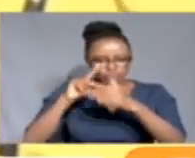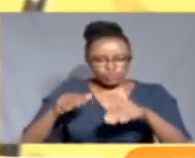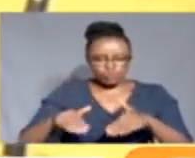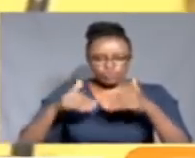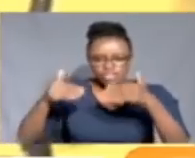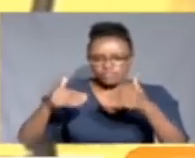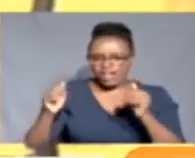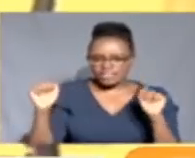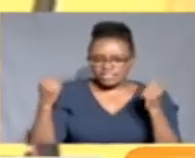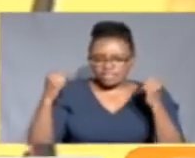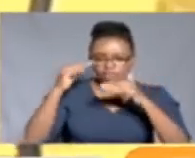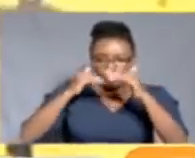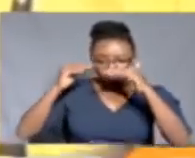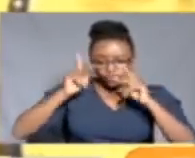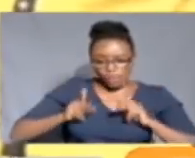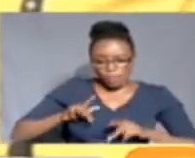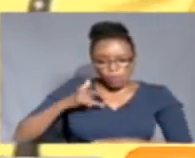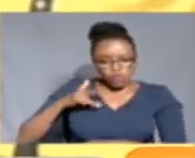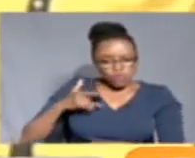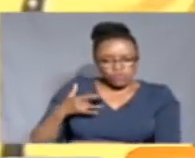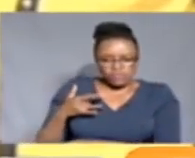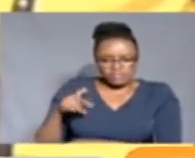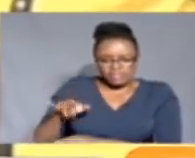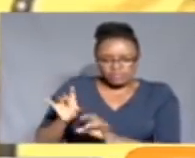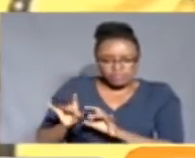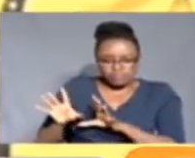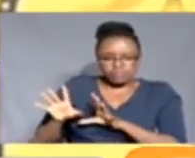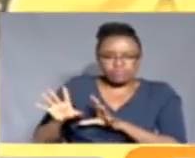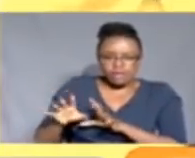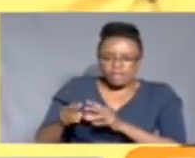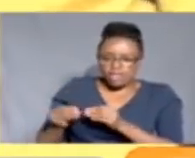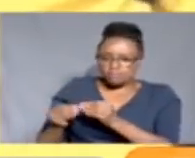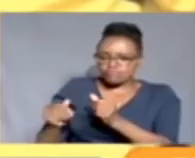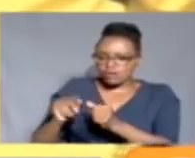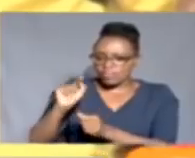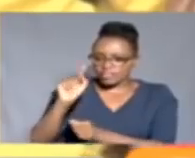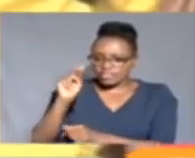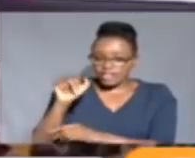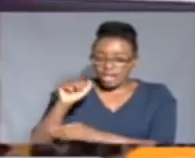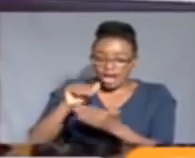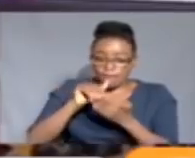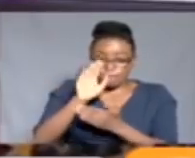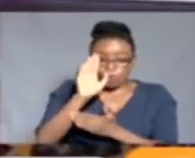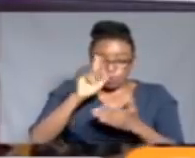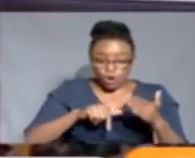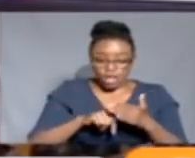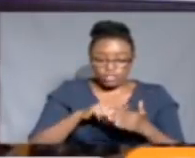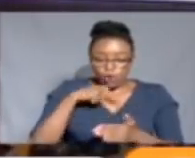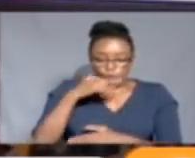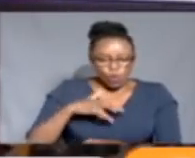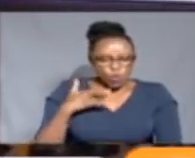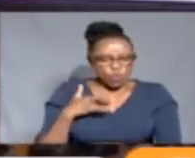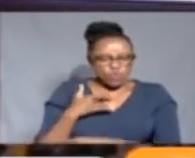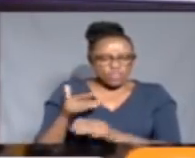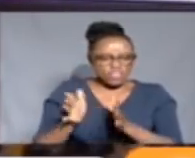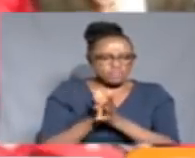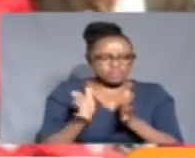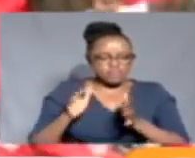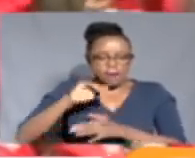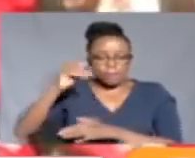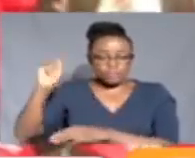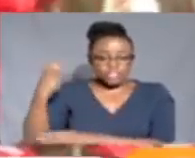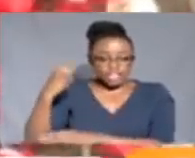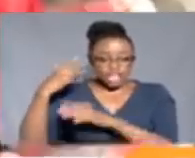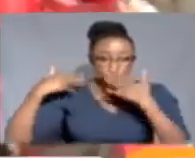safe haven for those who feel orphaned by the dissolution of TNA, and more so, those who feel that the larger Mount Kenya